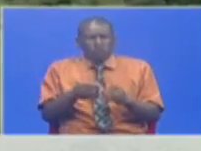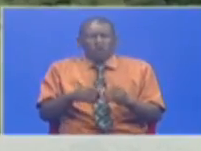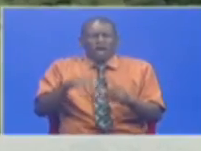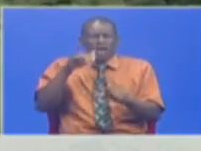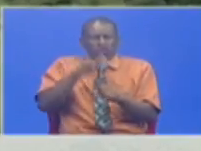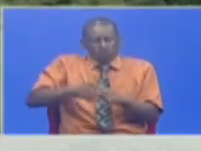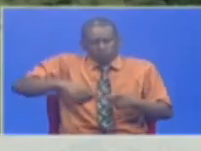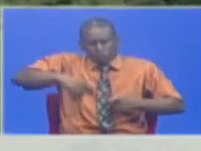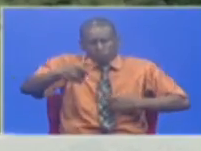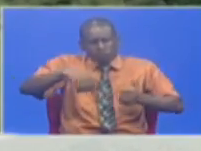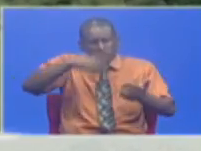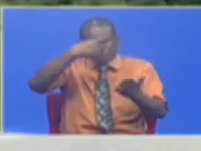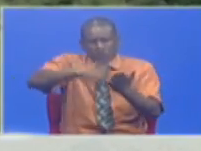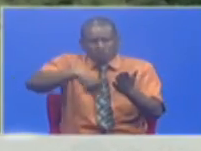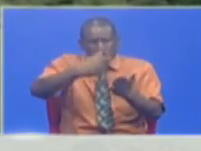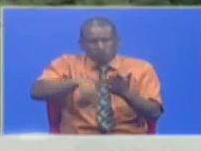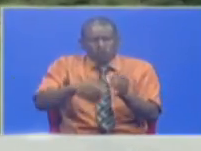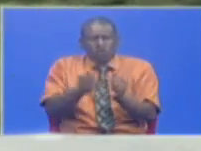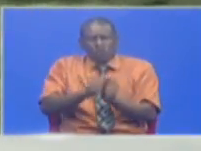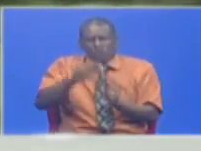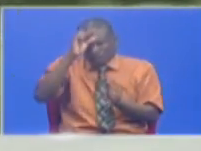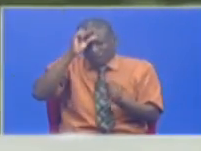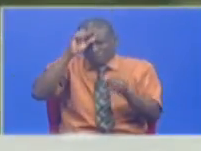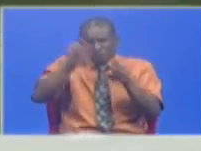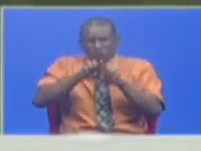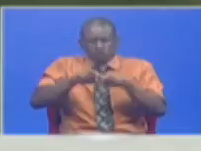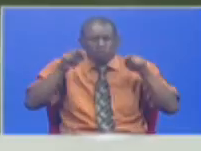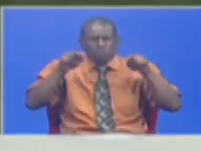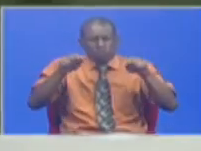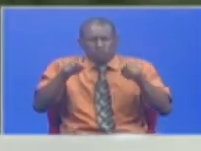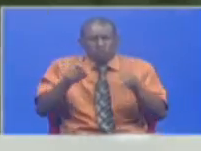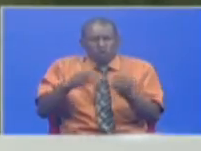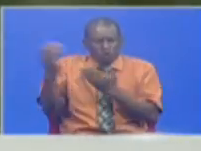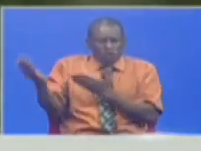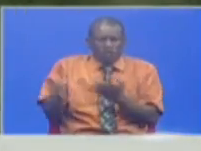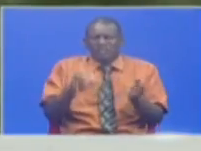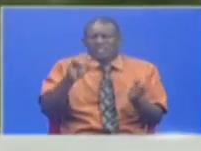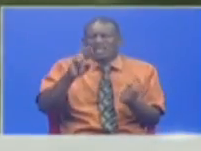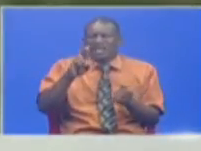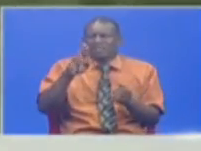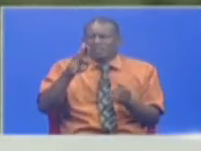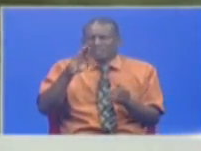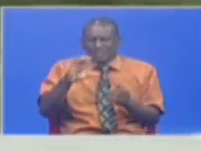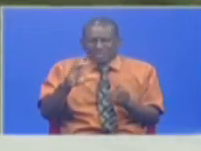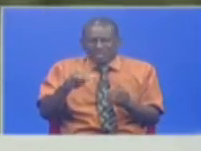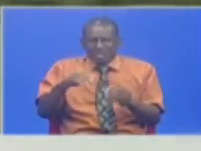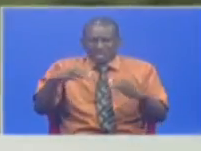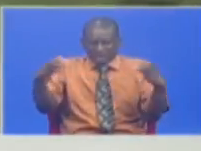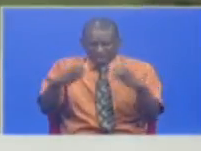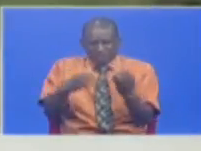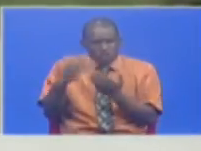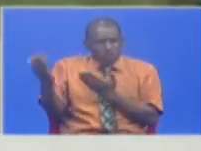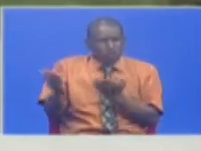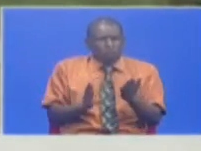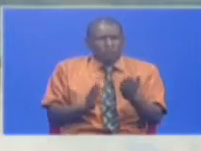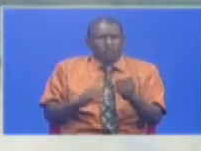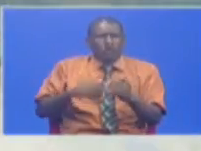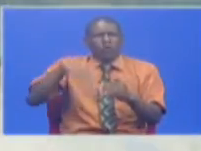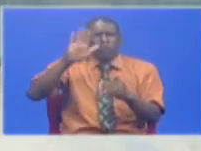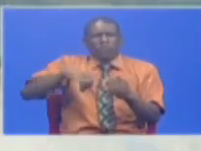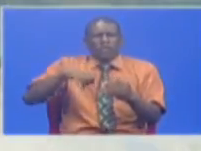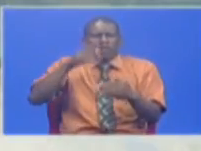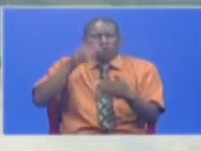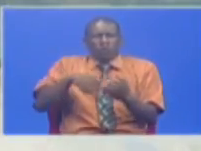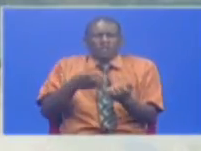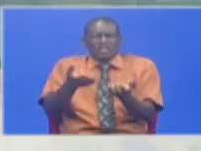procurement prices, with the state also being accused of allowing the CRBC firm to bring in more than the agreed number of